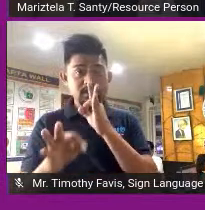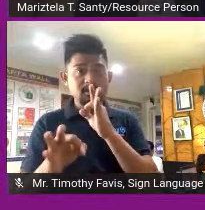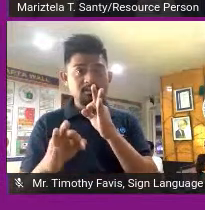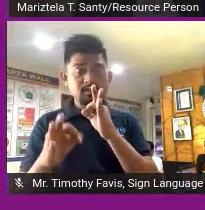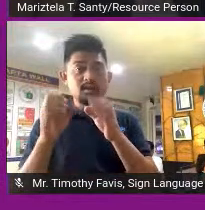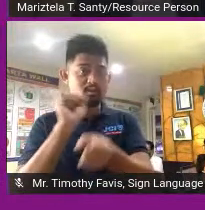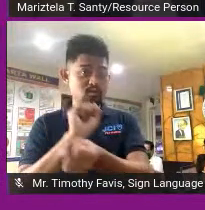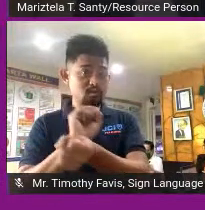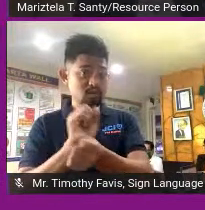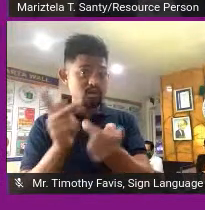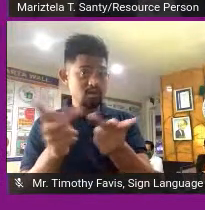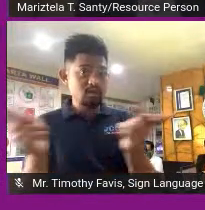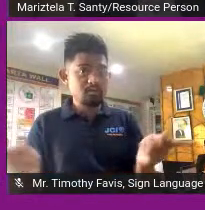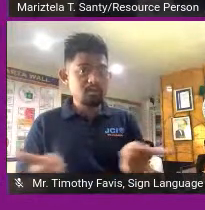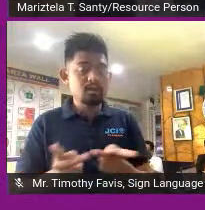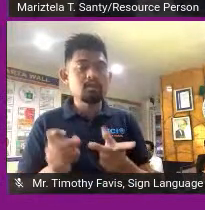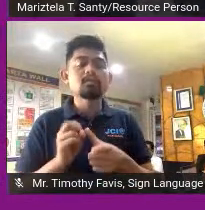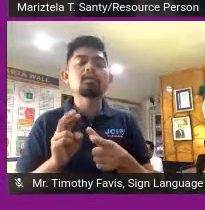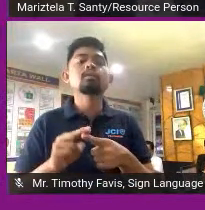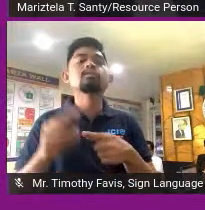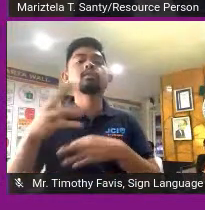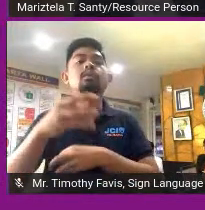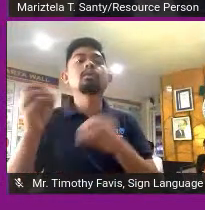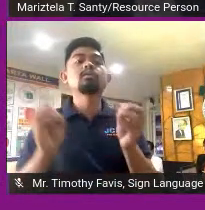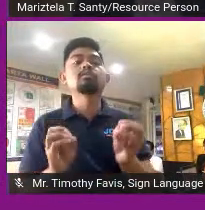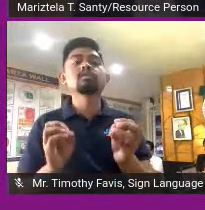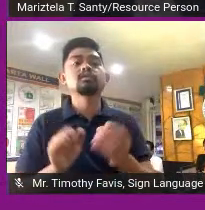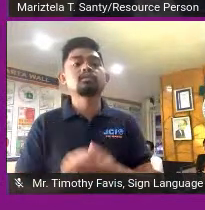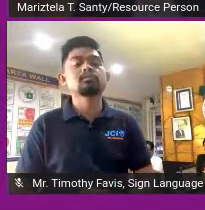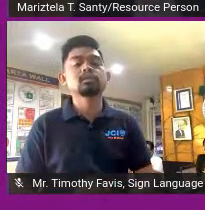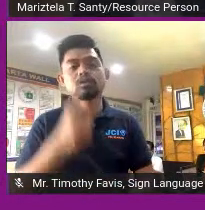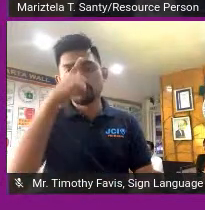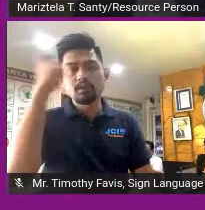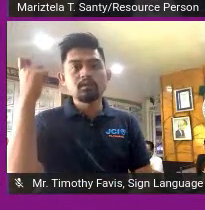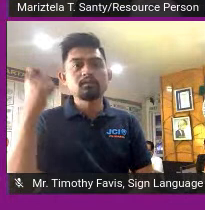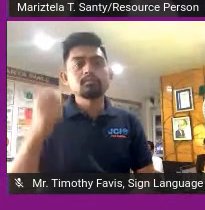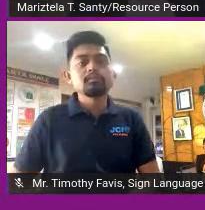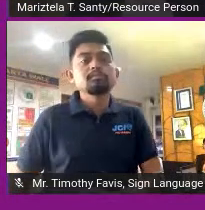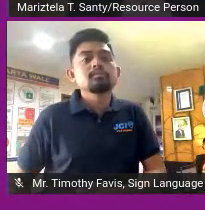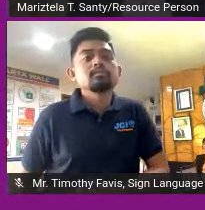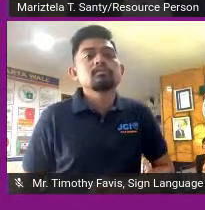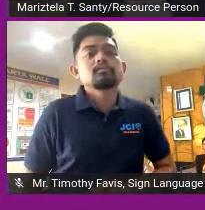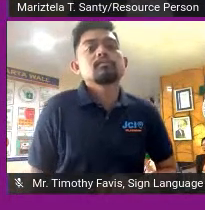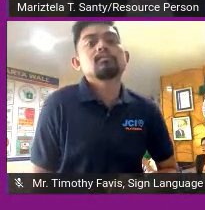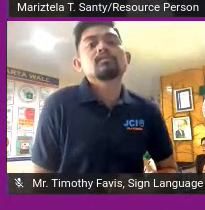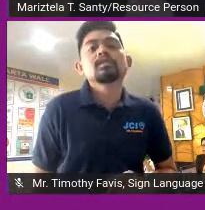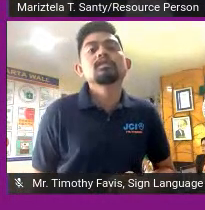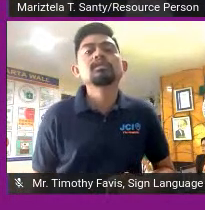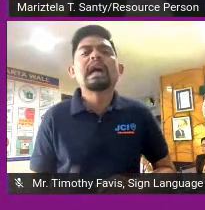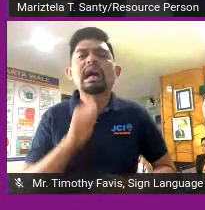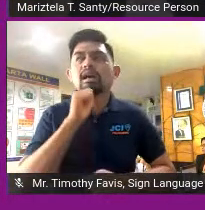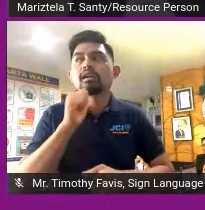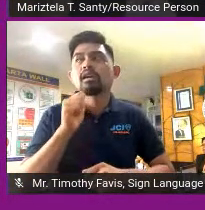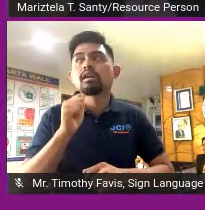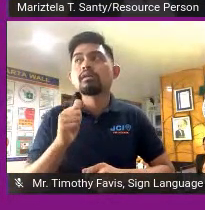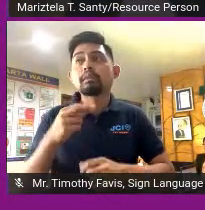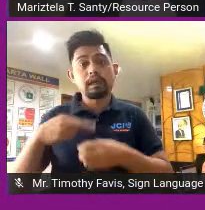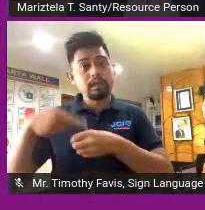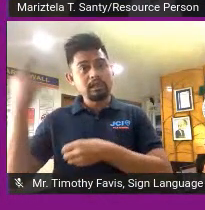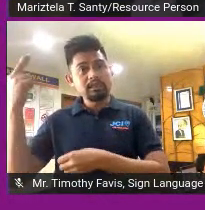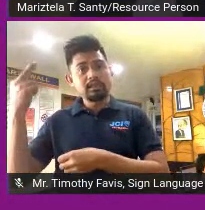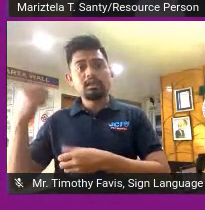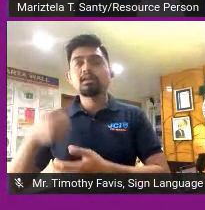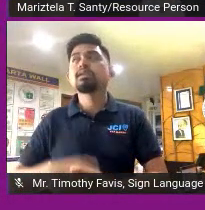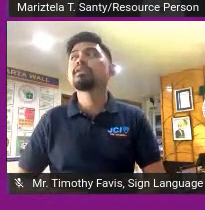or sa workplace, mostly nangyayari po ito sa workplace, because ayaw nating mawala ng trabaho. So